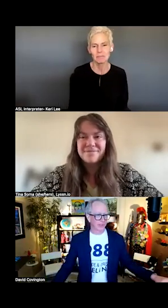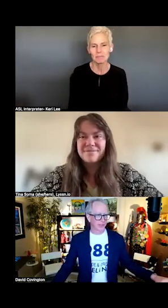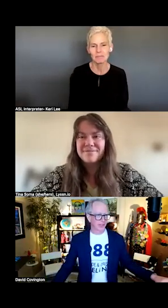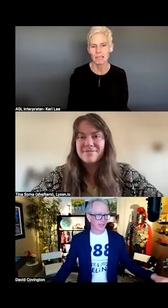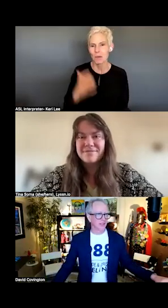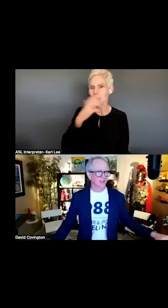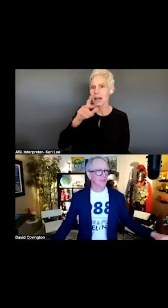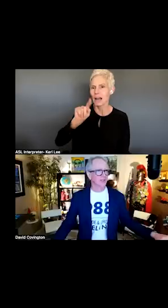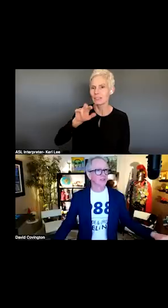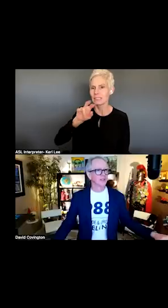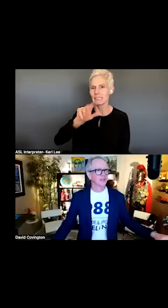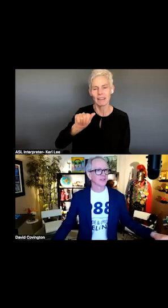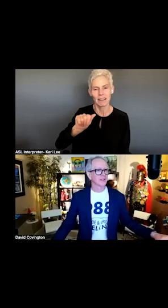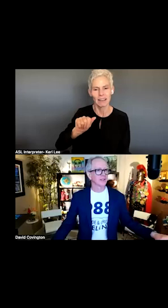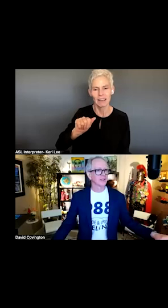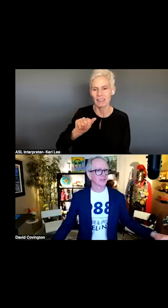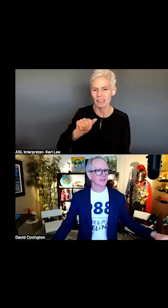Wow, Tina,